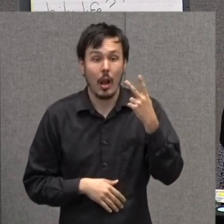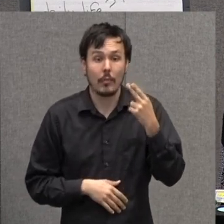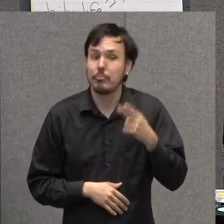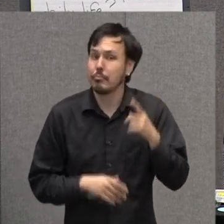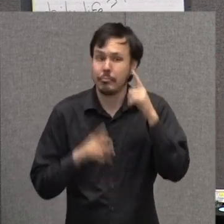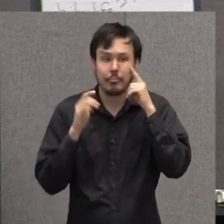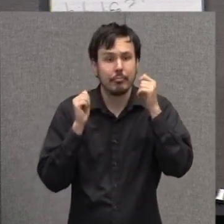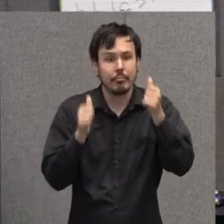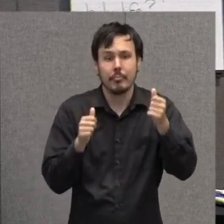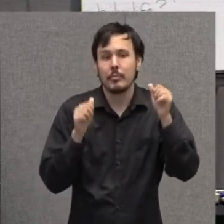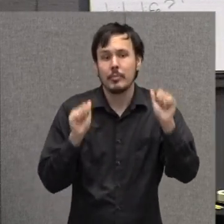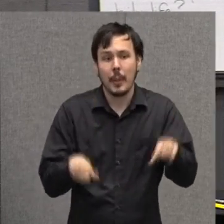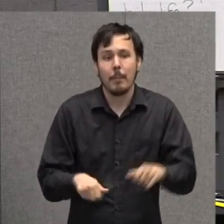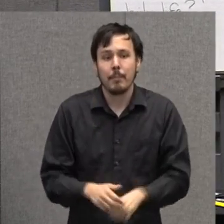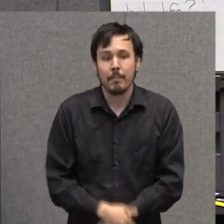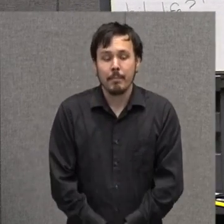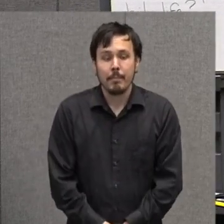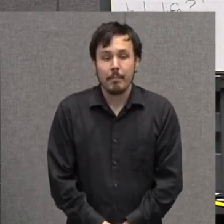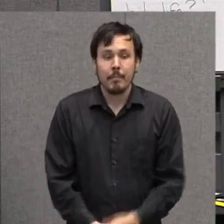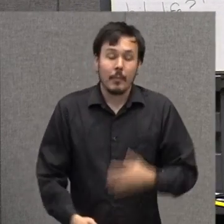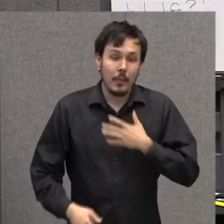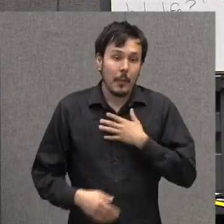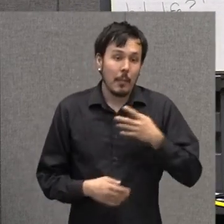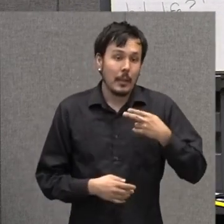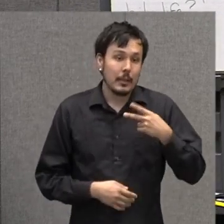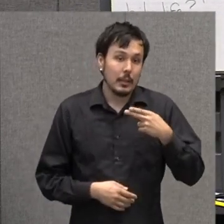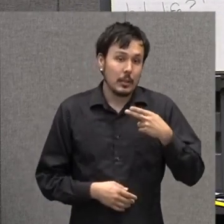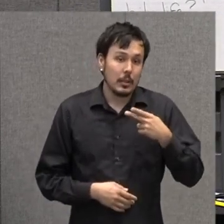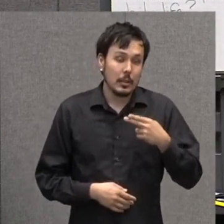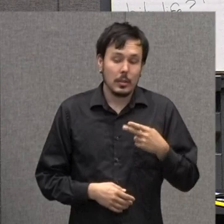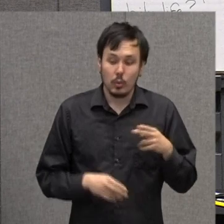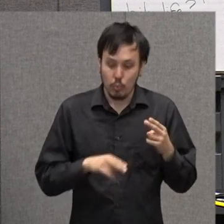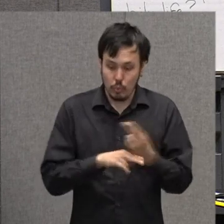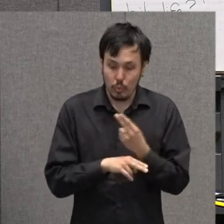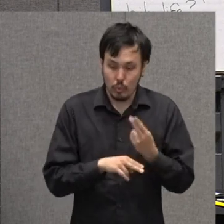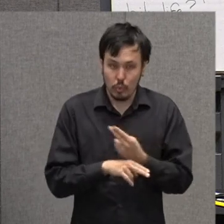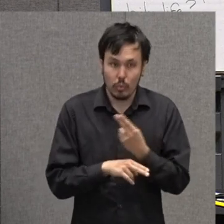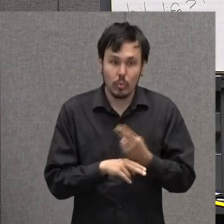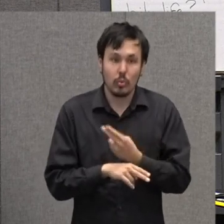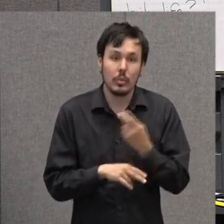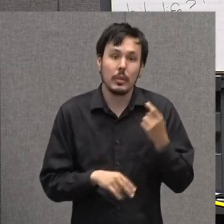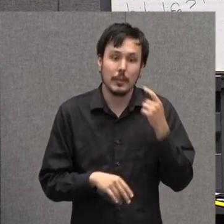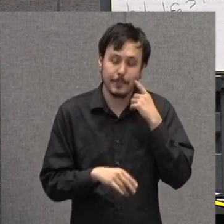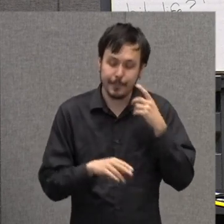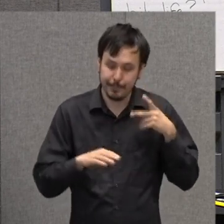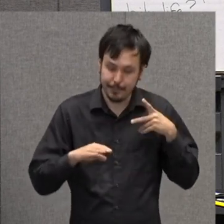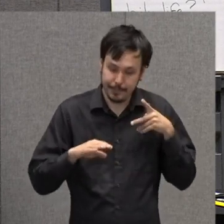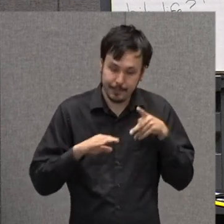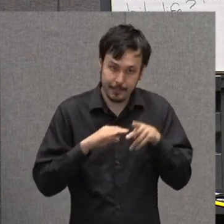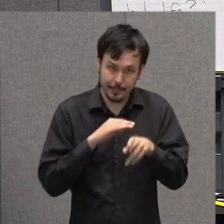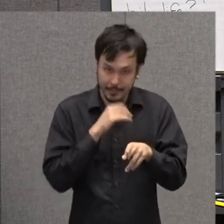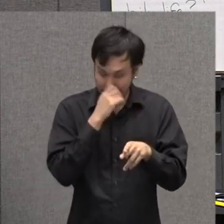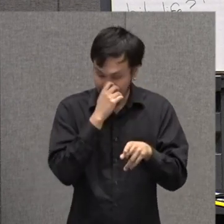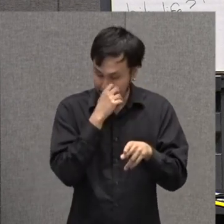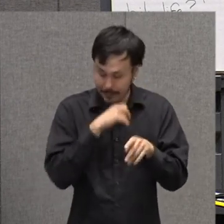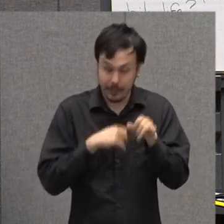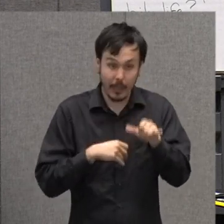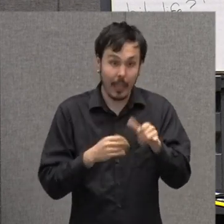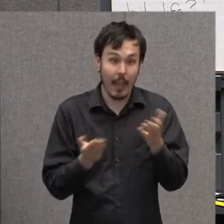you can do that as well. I would just take my scissors, and I would consider that fold as a